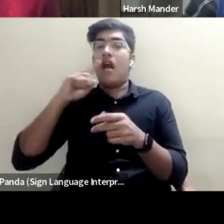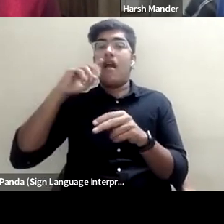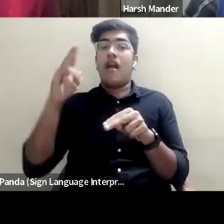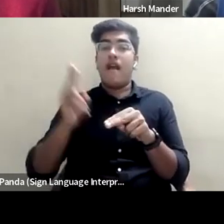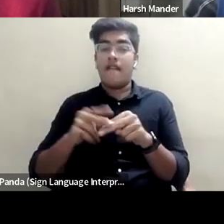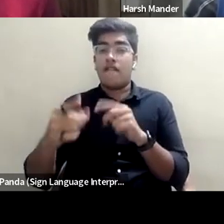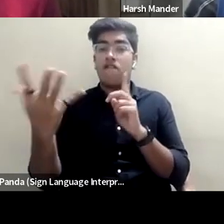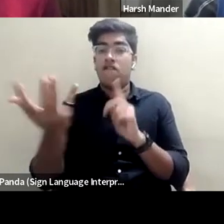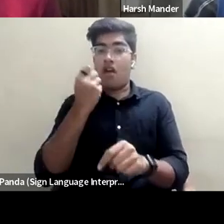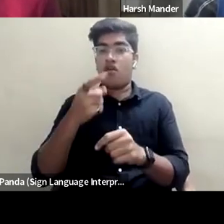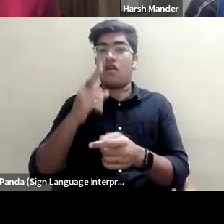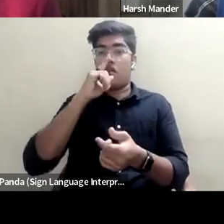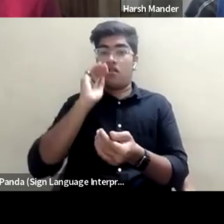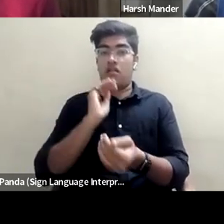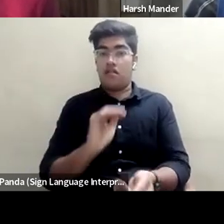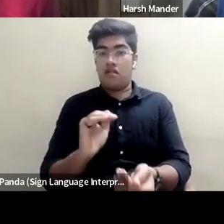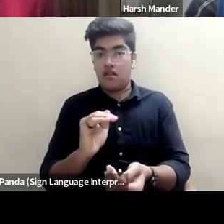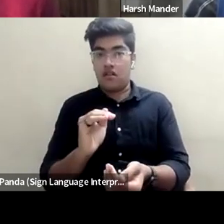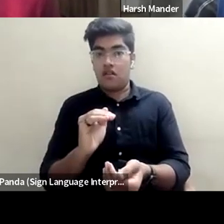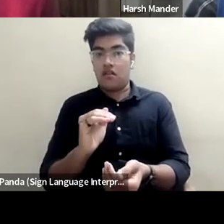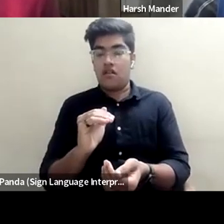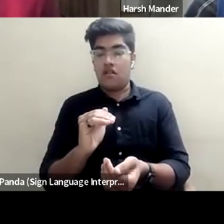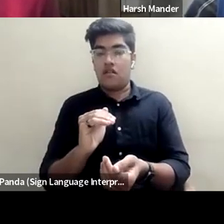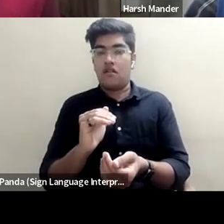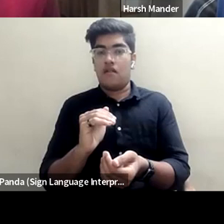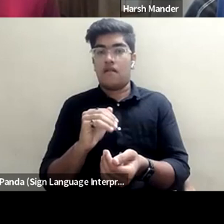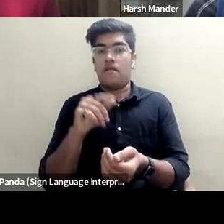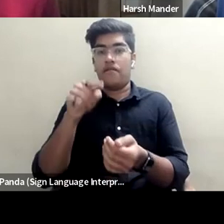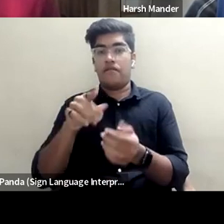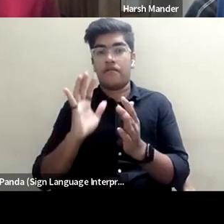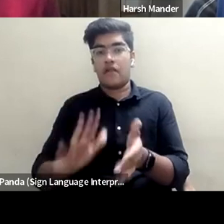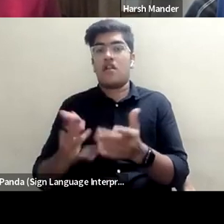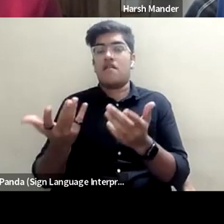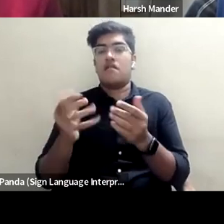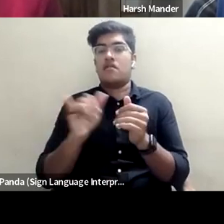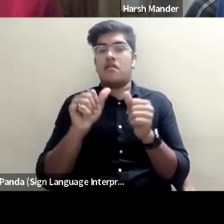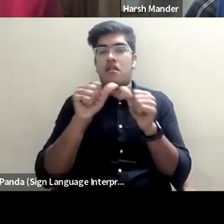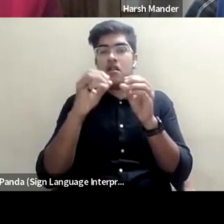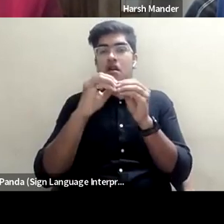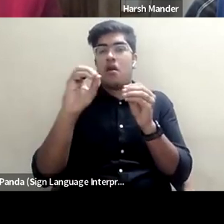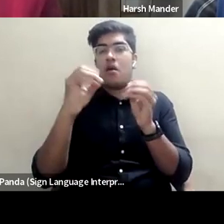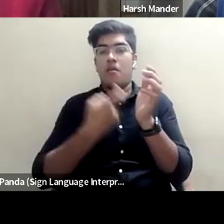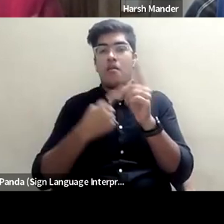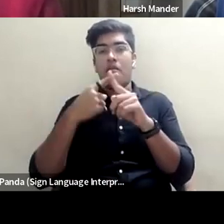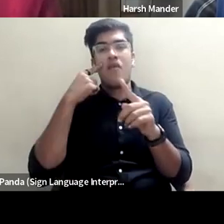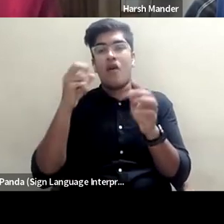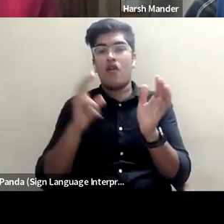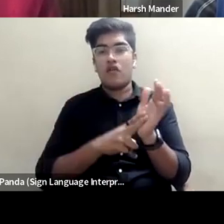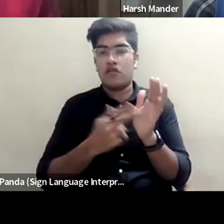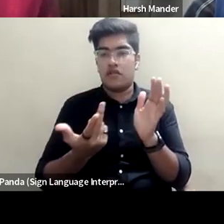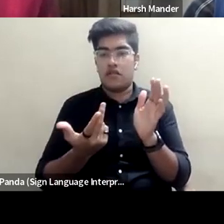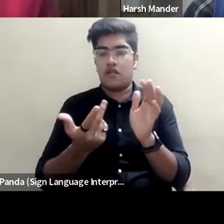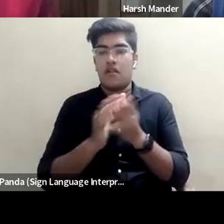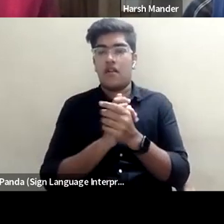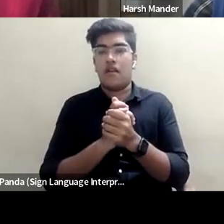when they found out that it was a female fetus, they would have it aborted. So I